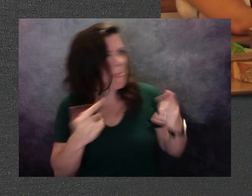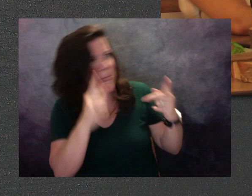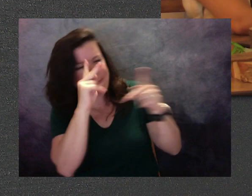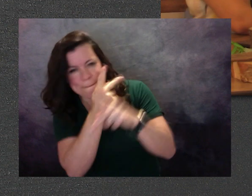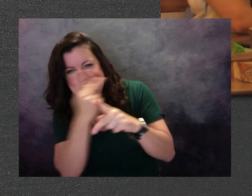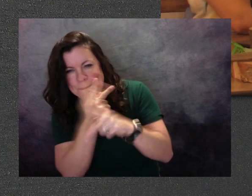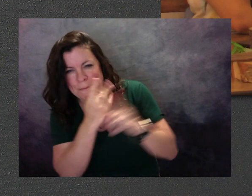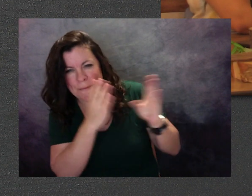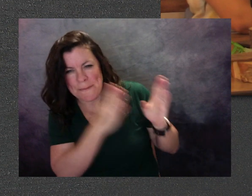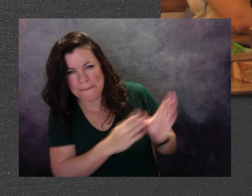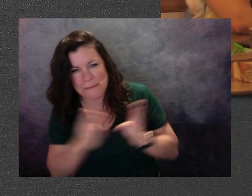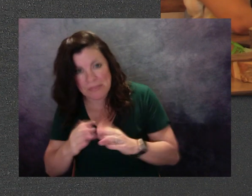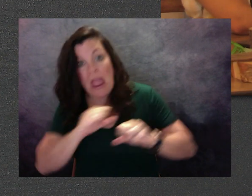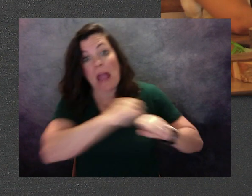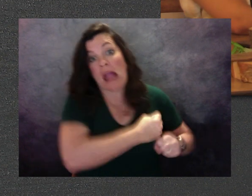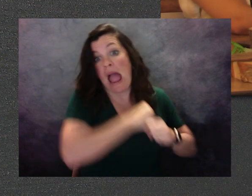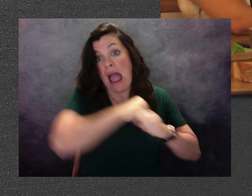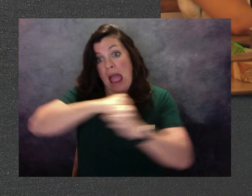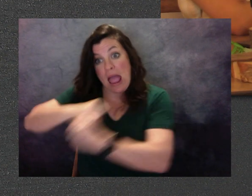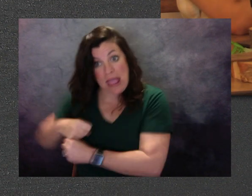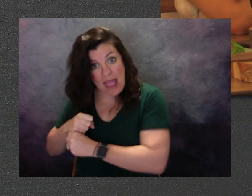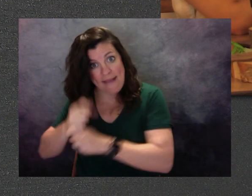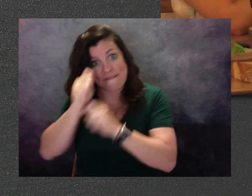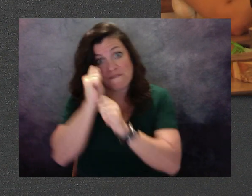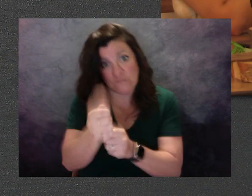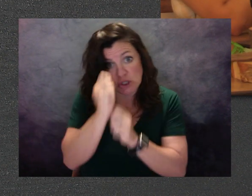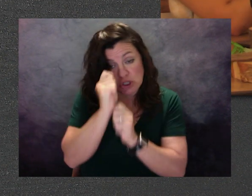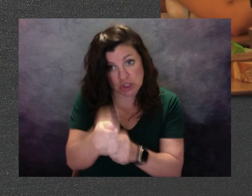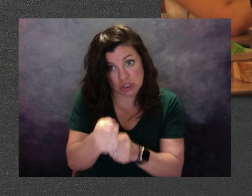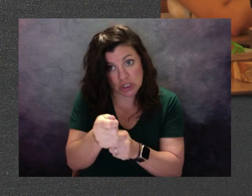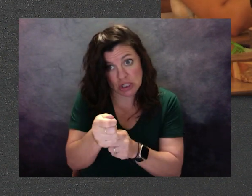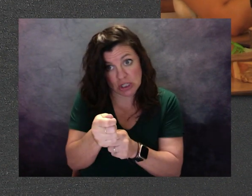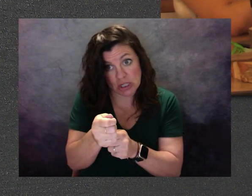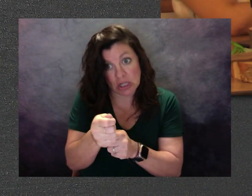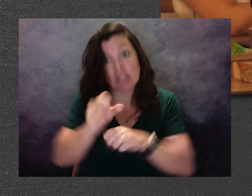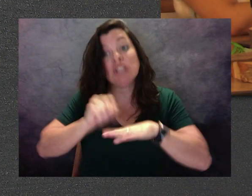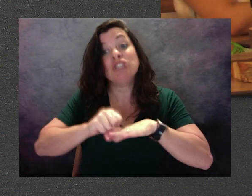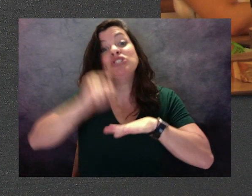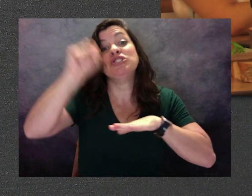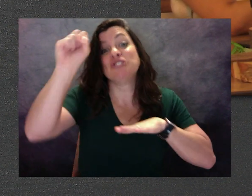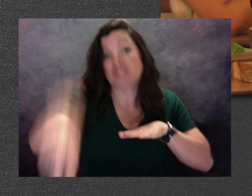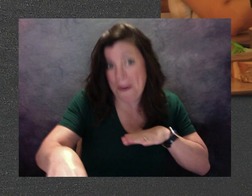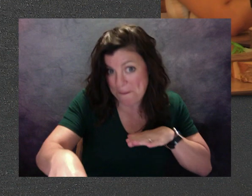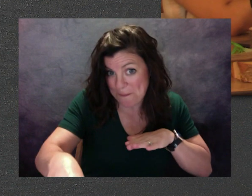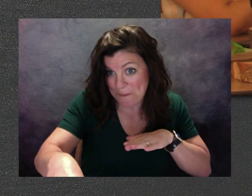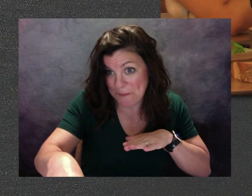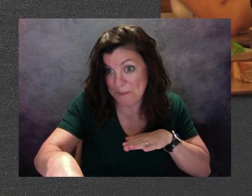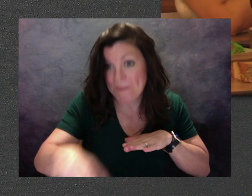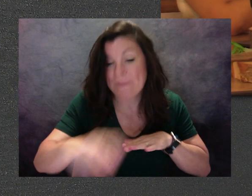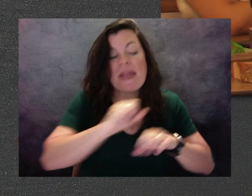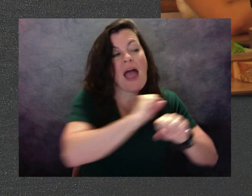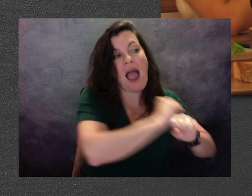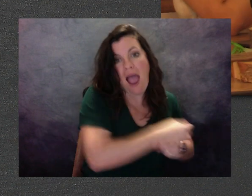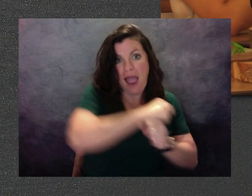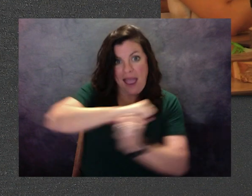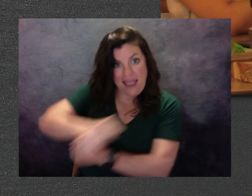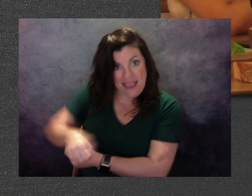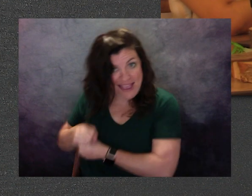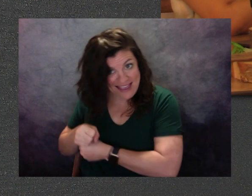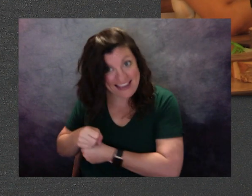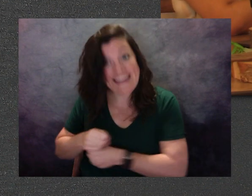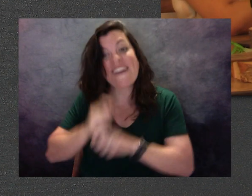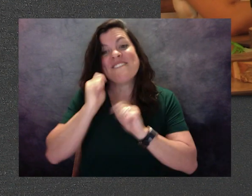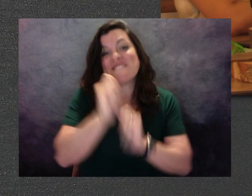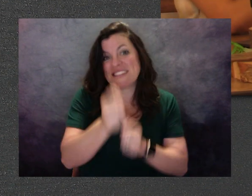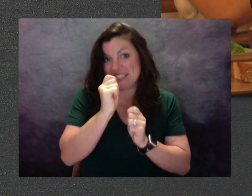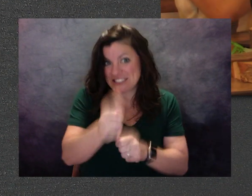fishing, jumping. Kayak, fishing, jumping. Kayak, fishing,